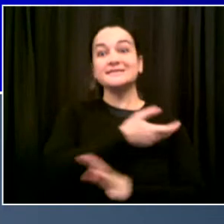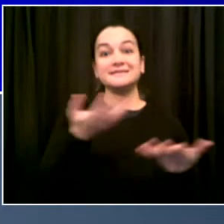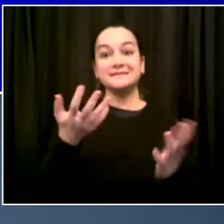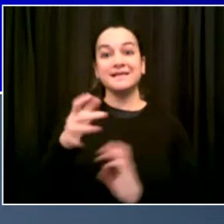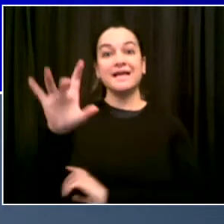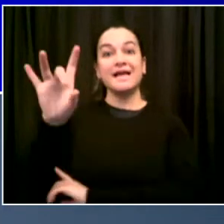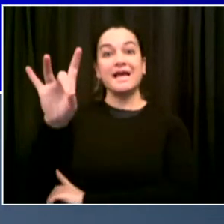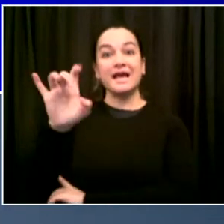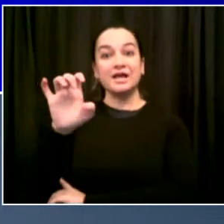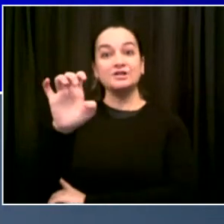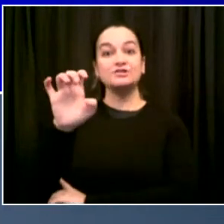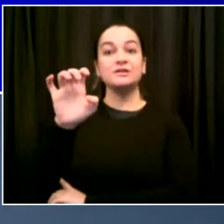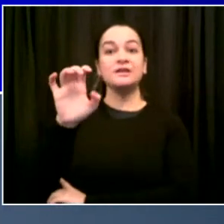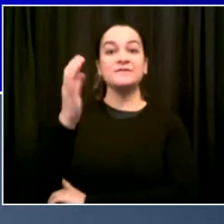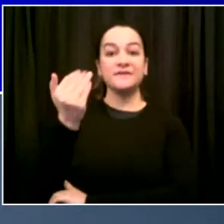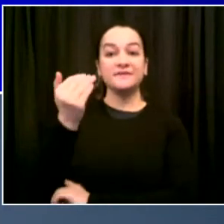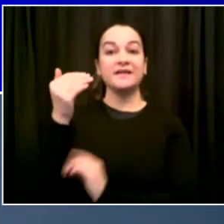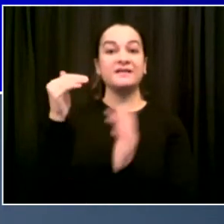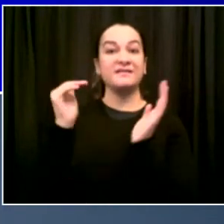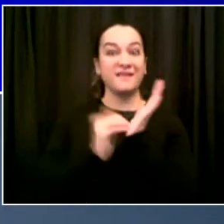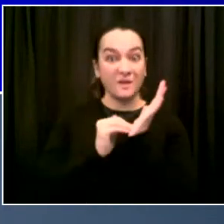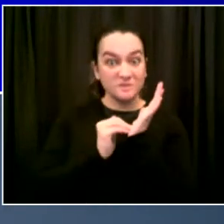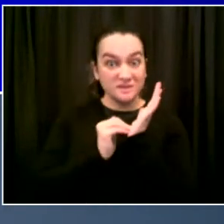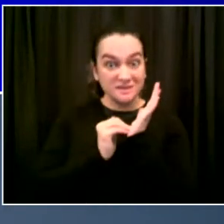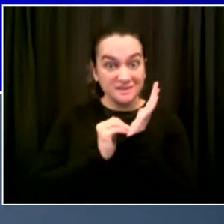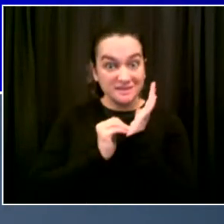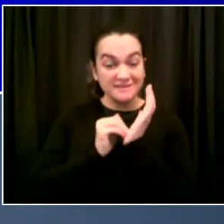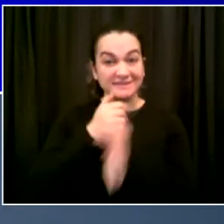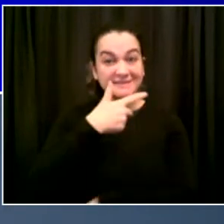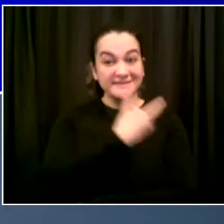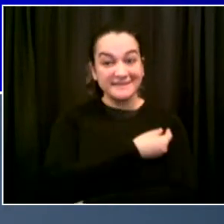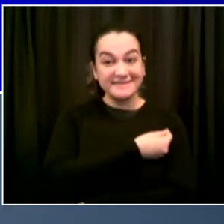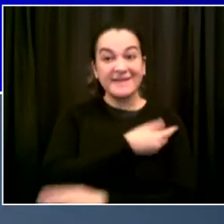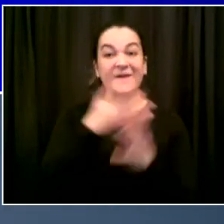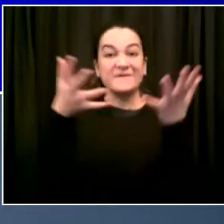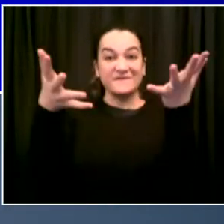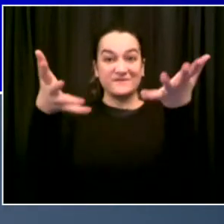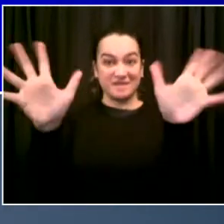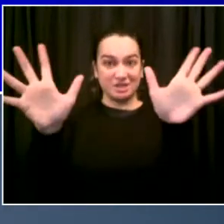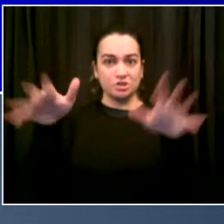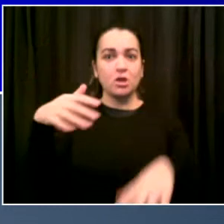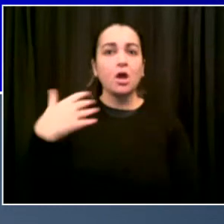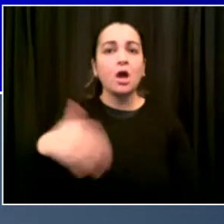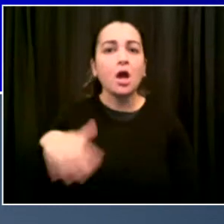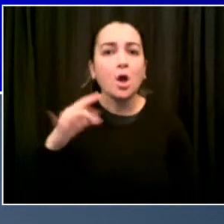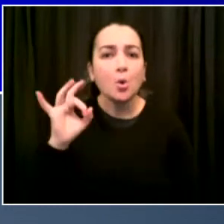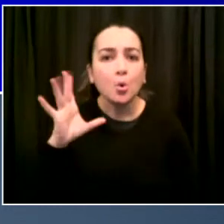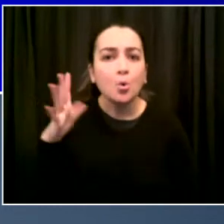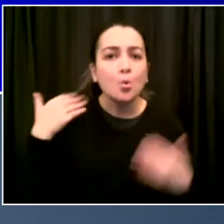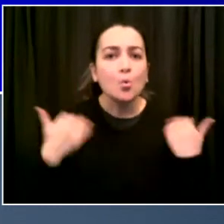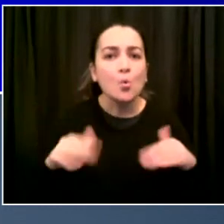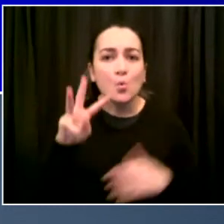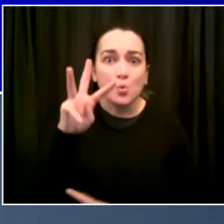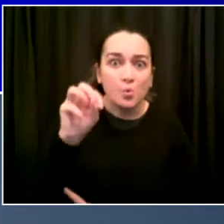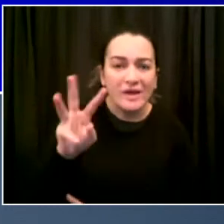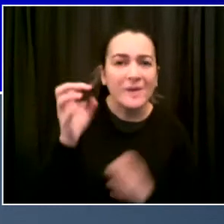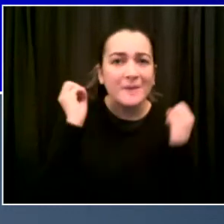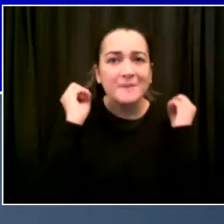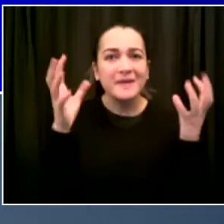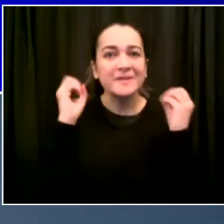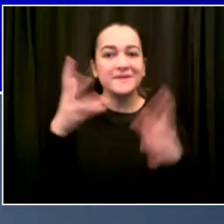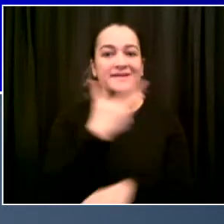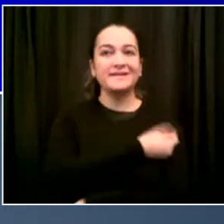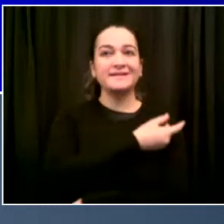815,193 vaccinations given in New York City. Again, our goal had been 1 million. We would easily have made that goal if we had the supply. That